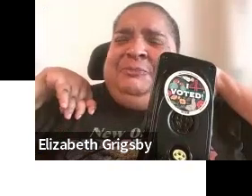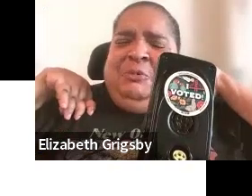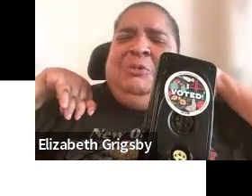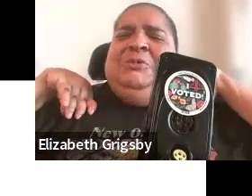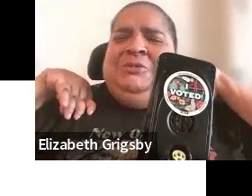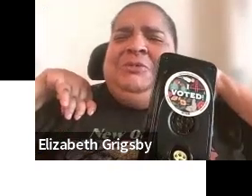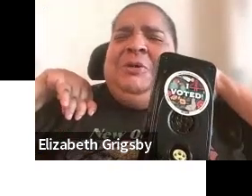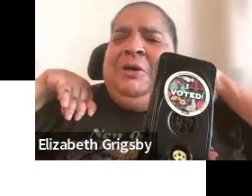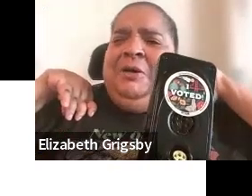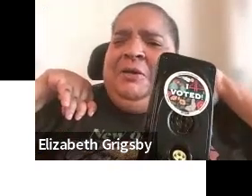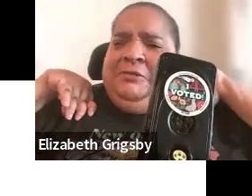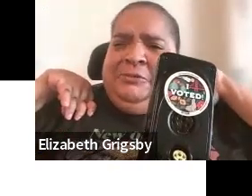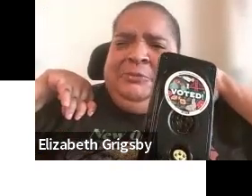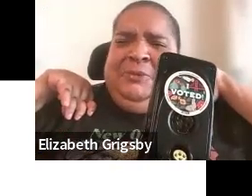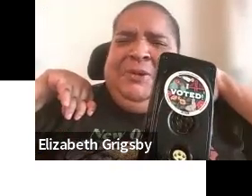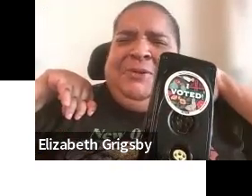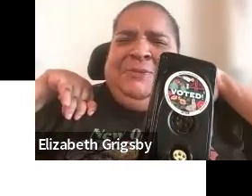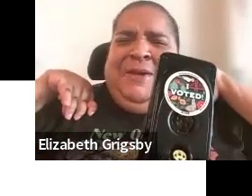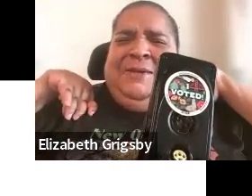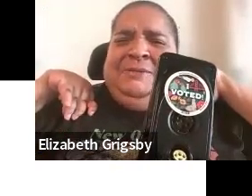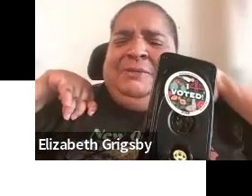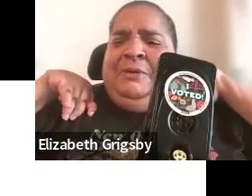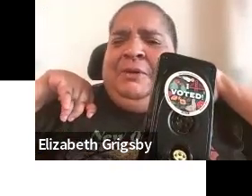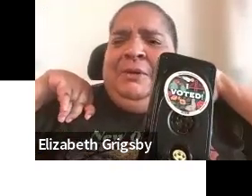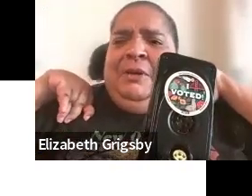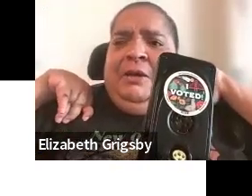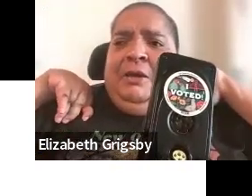it's important to me that